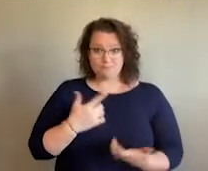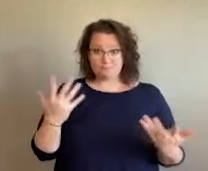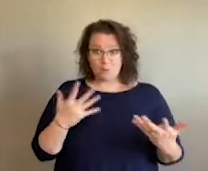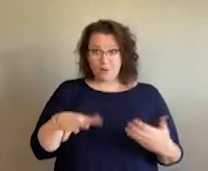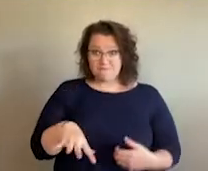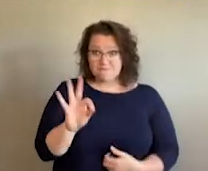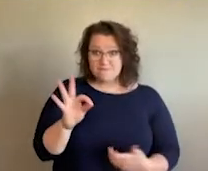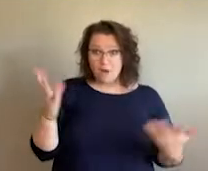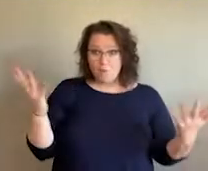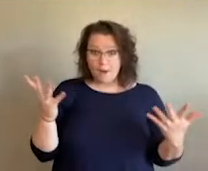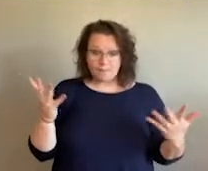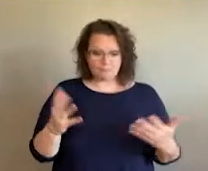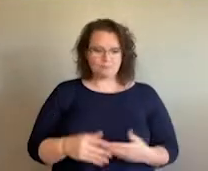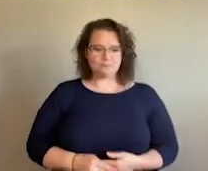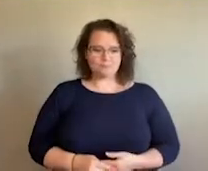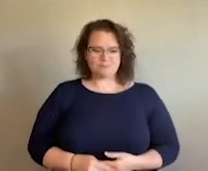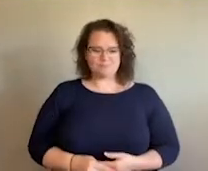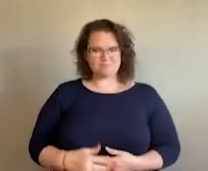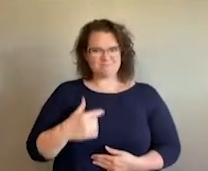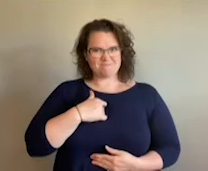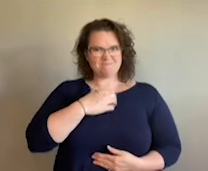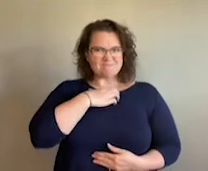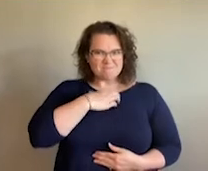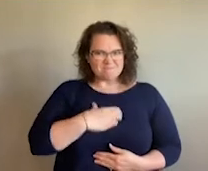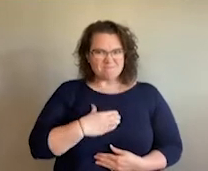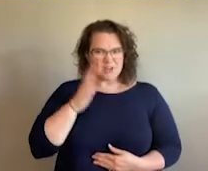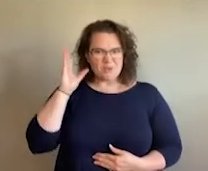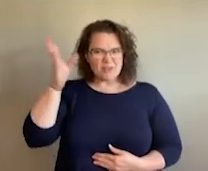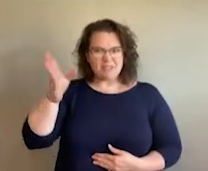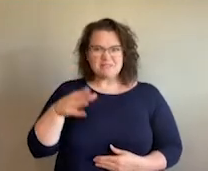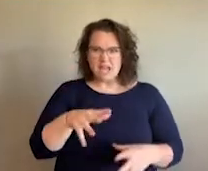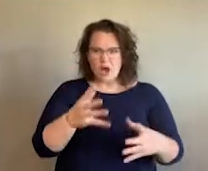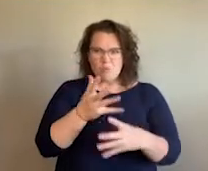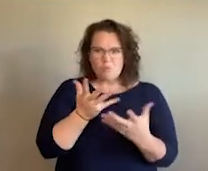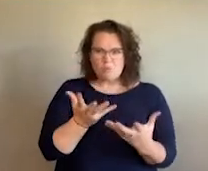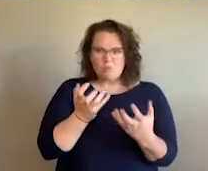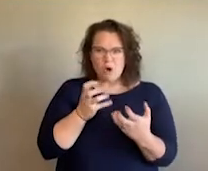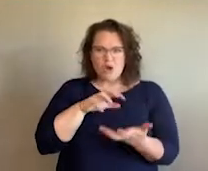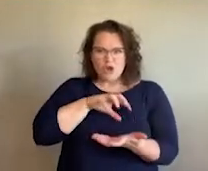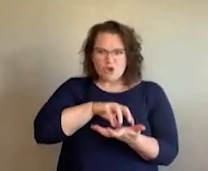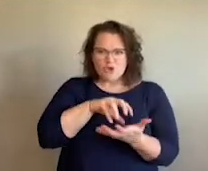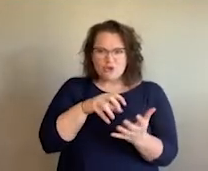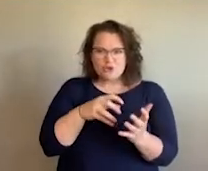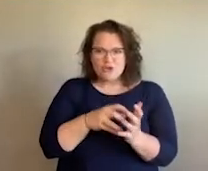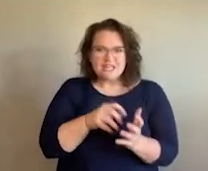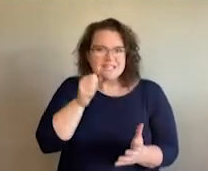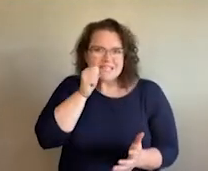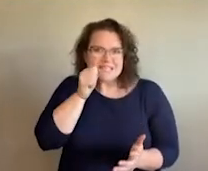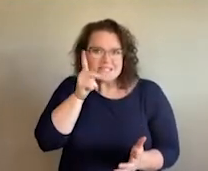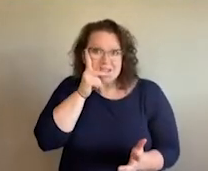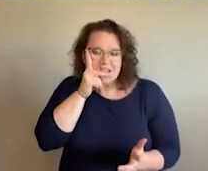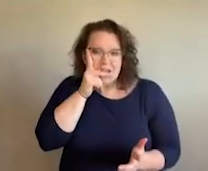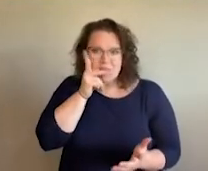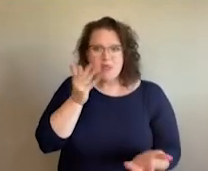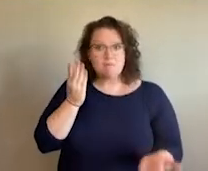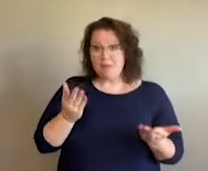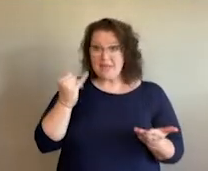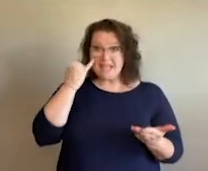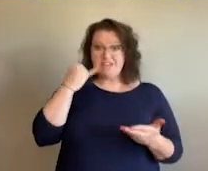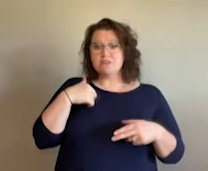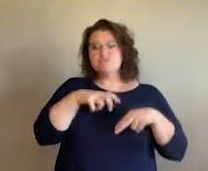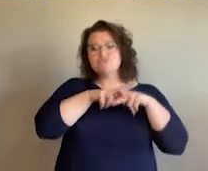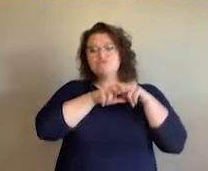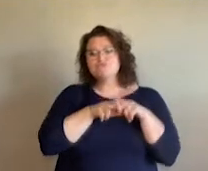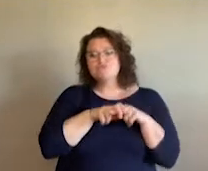got. I decided I was going to get hungry, so I wanted some cookies to have as a snack. Maybe if I have a minute to sit down